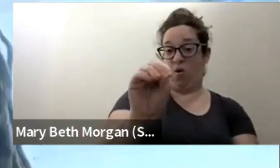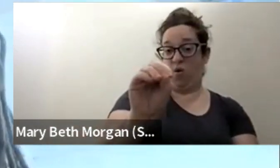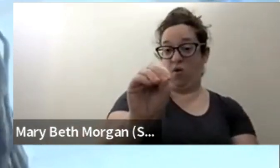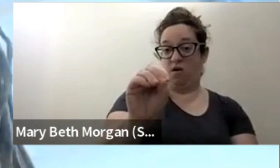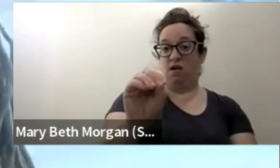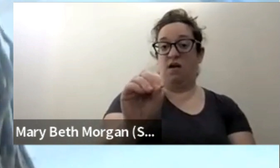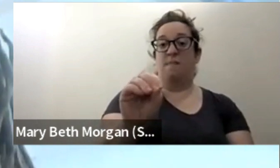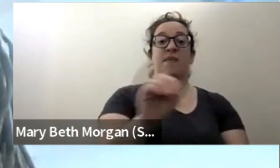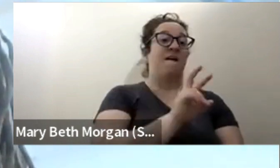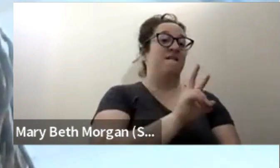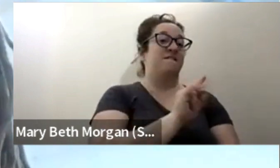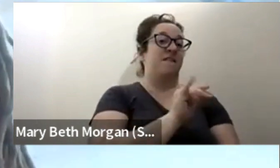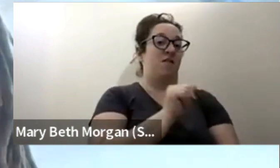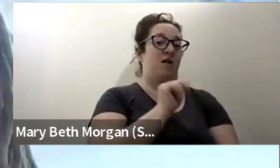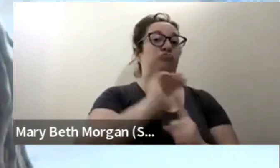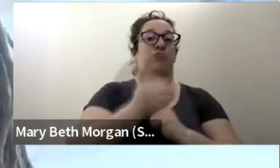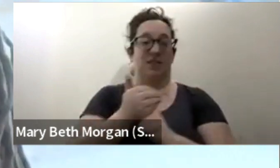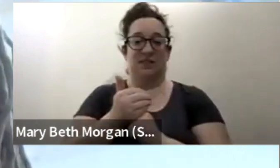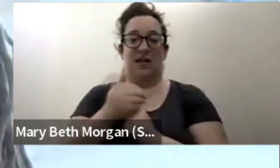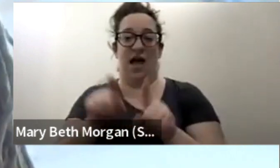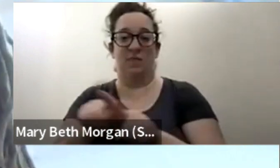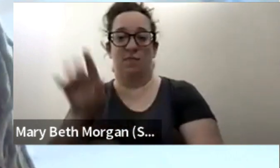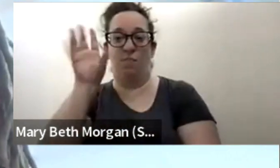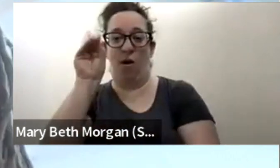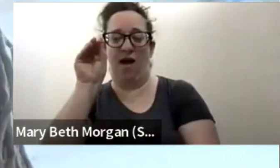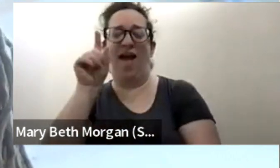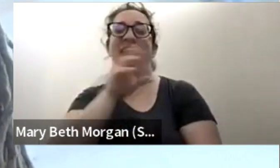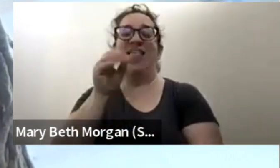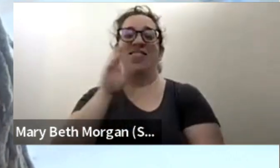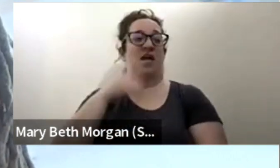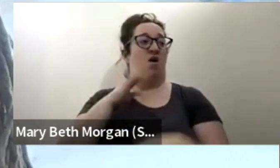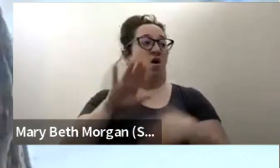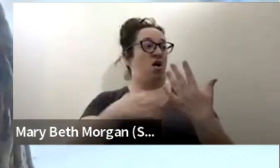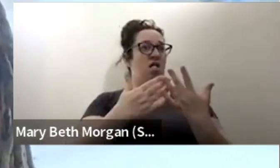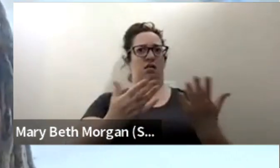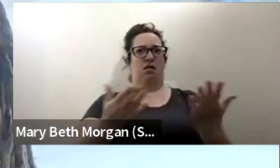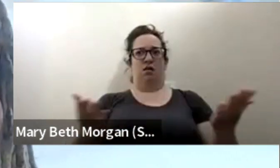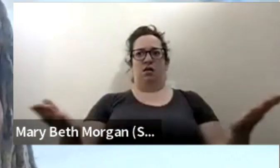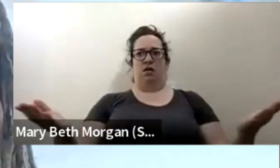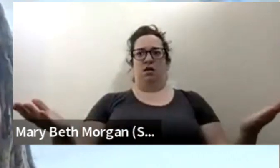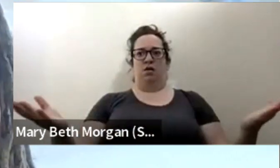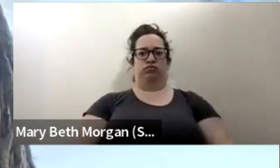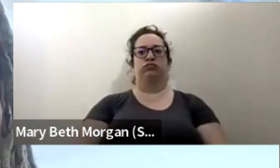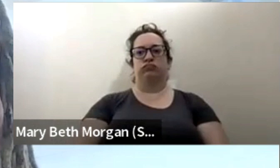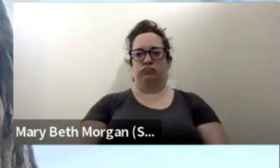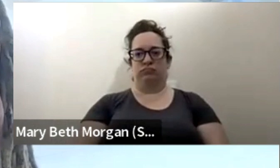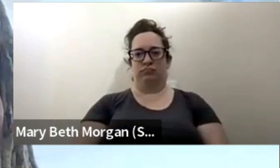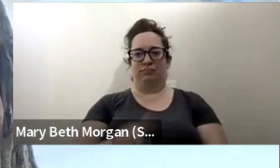And then in comes Cesario, which is Viola dressed as a boy, and all her options vanish.